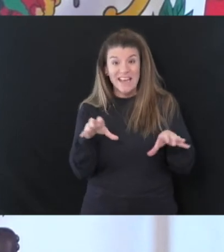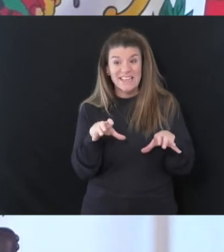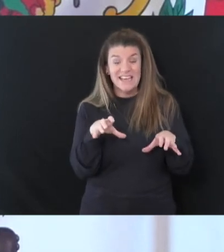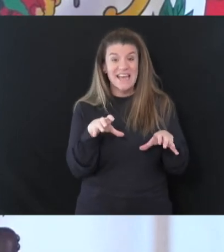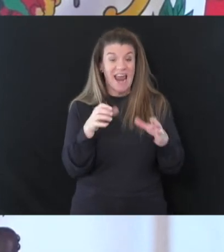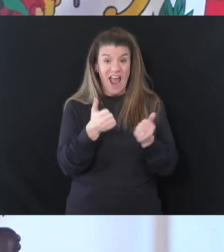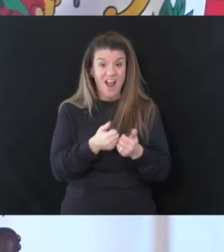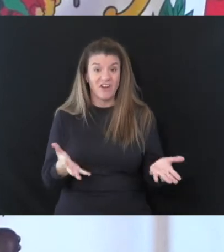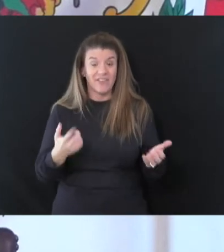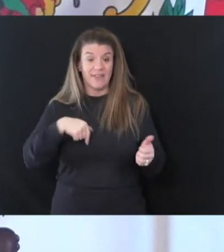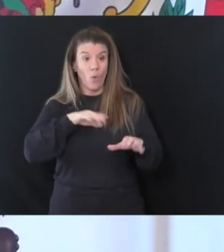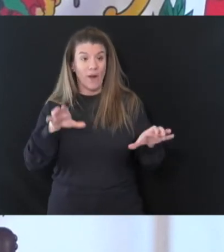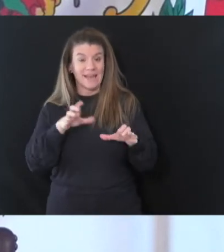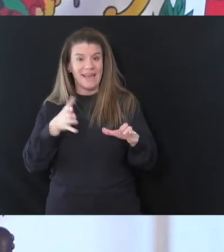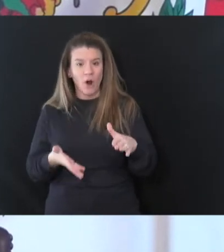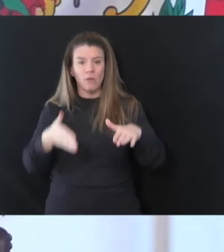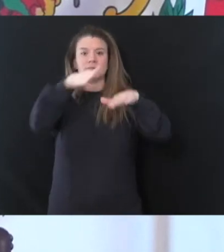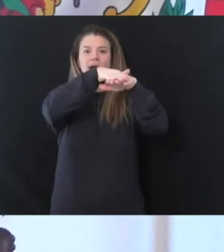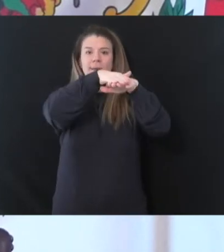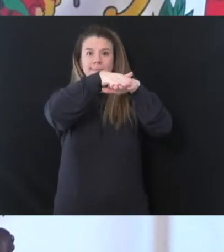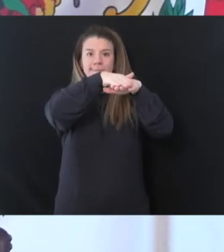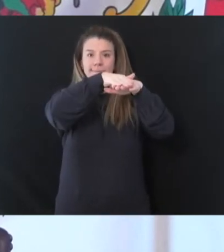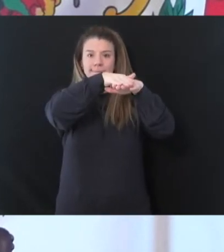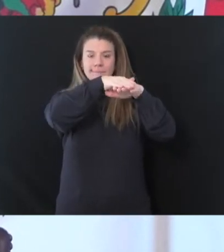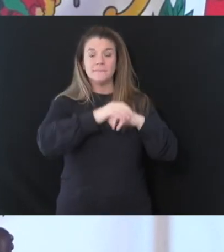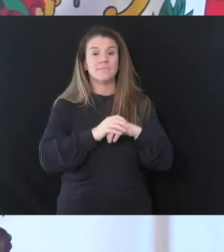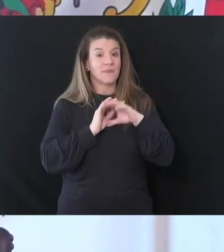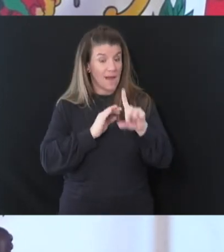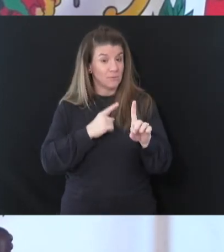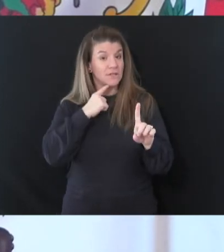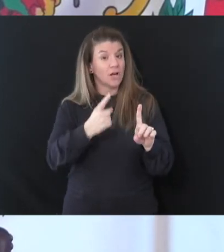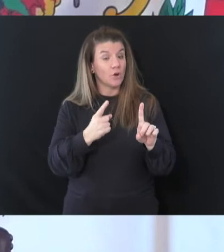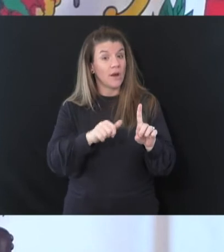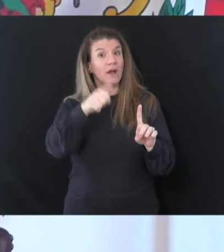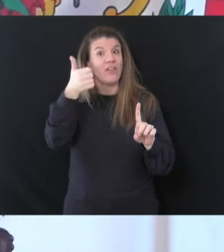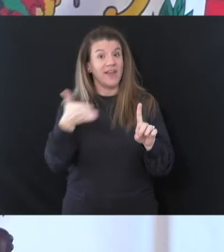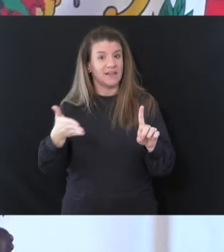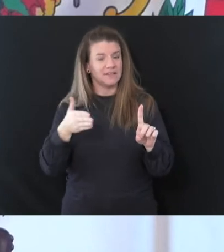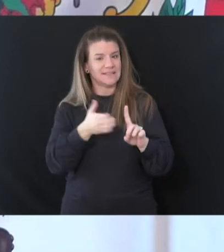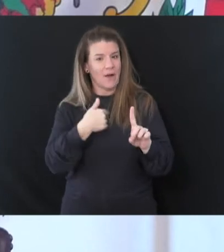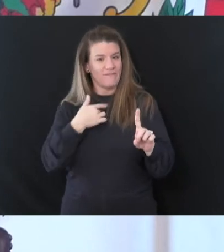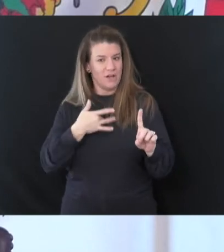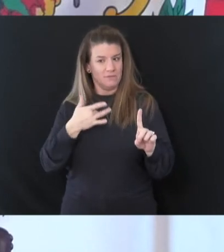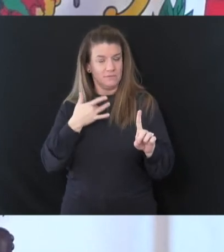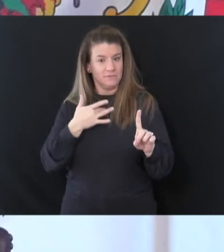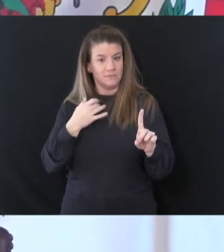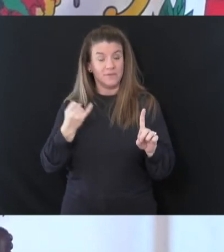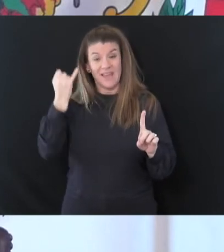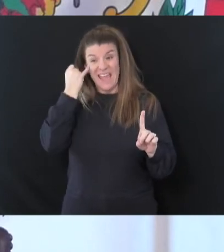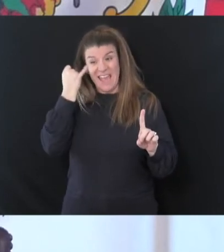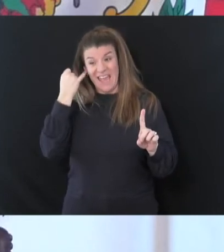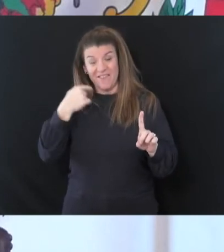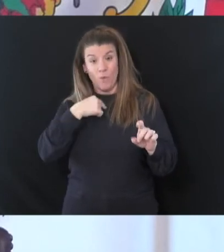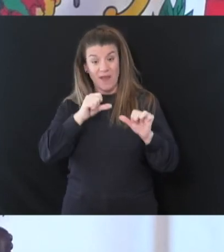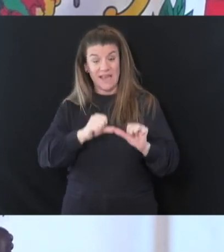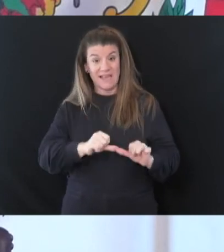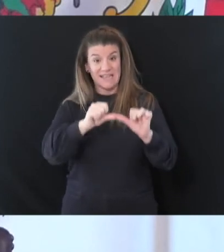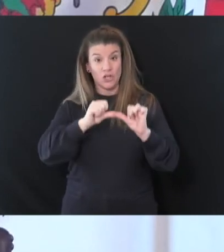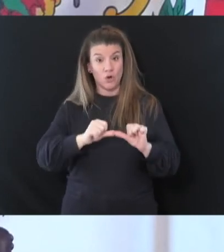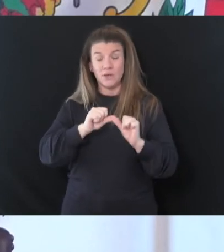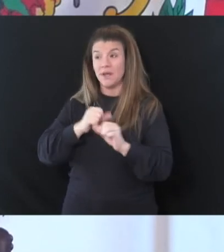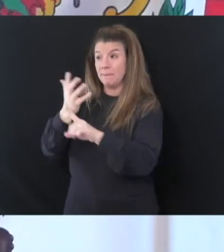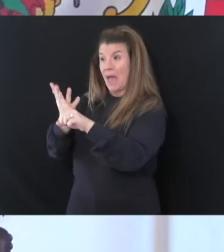top. But let me tell you one more thing, and this is just how I feel. As we continue to scream for more